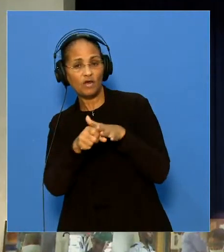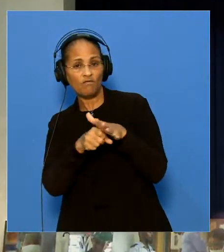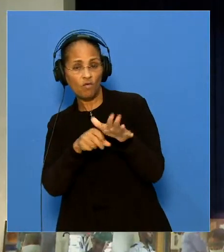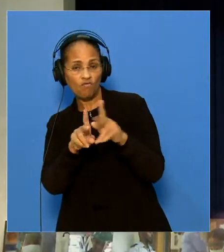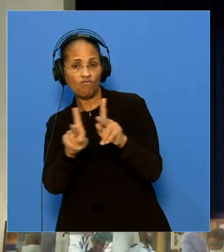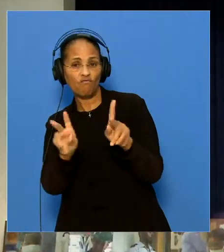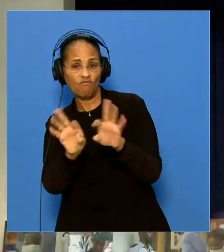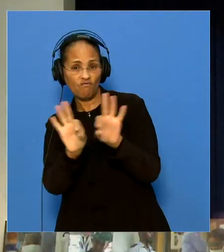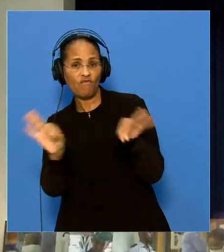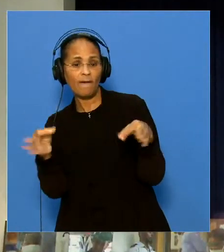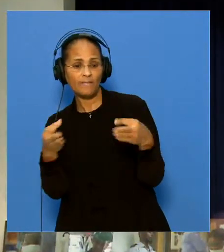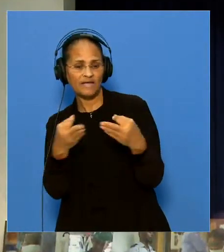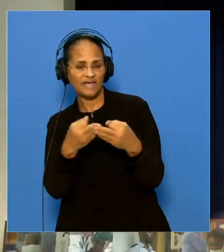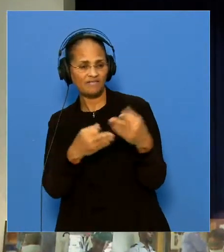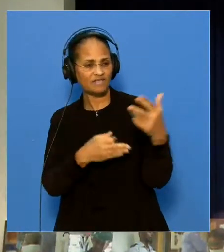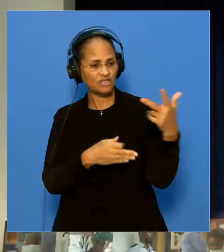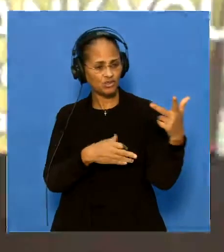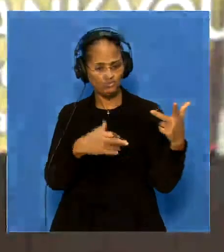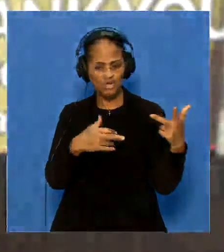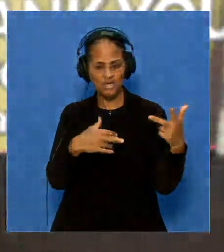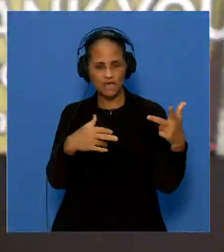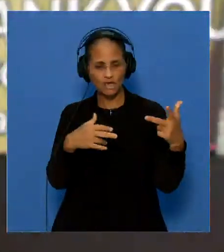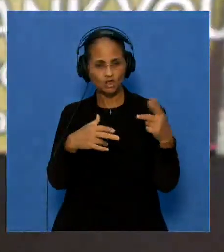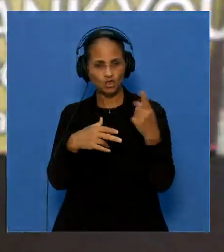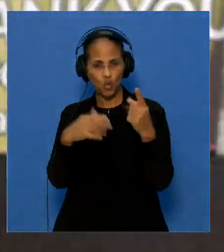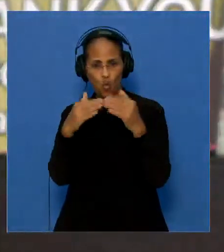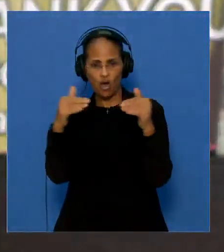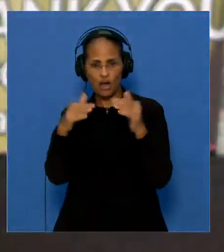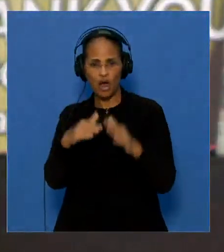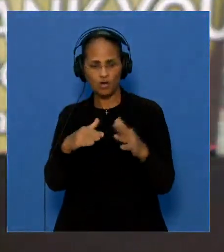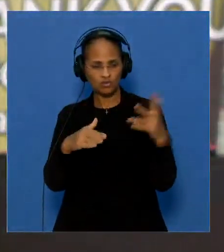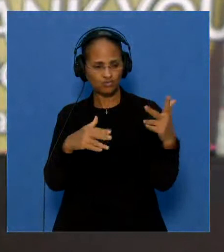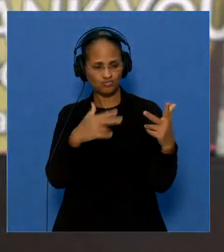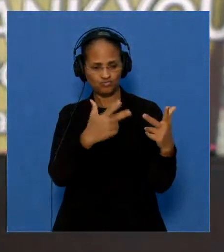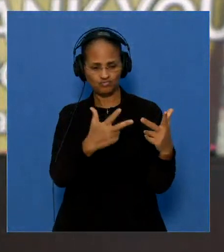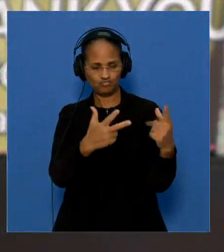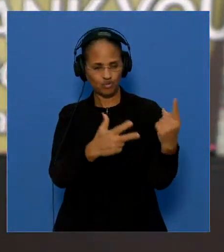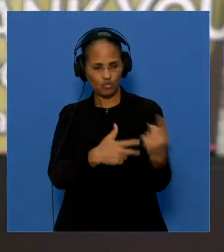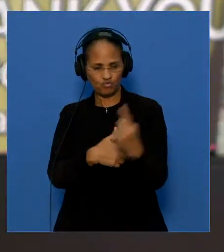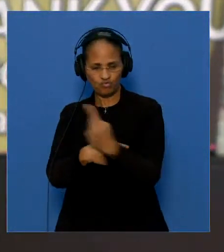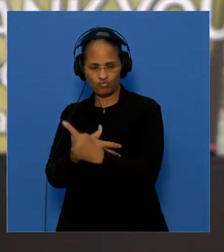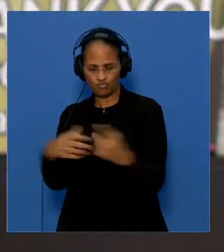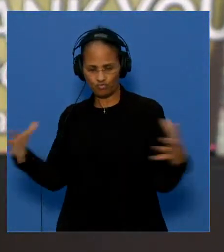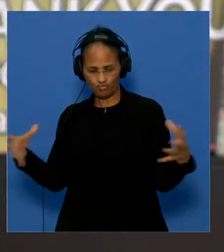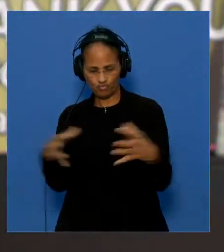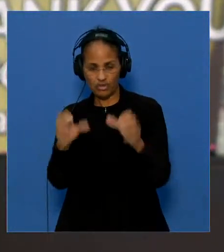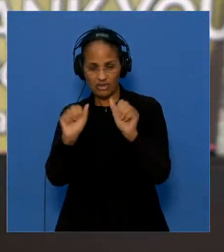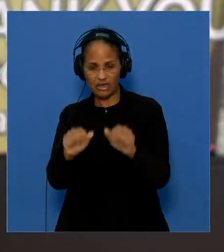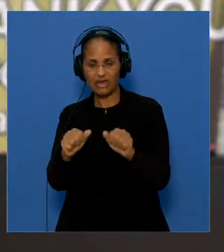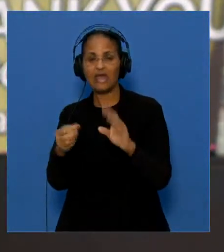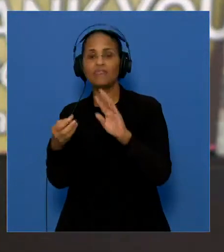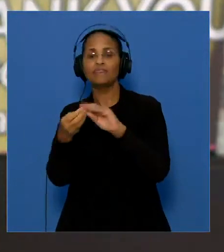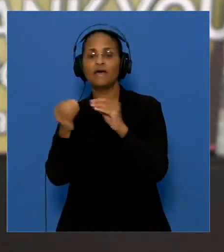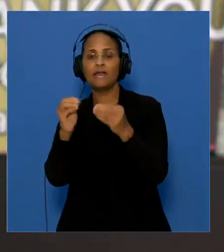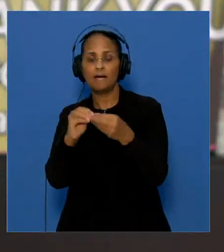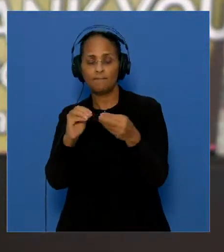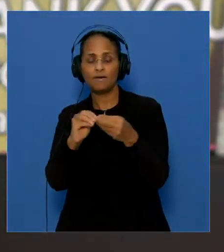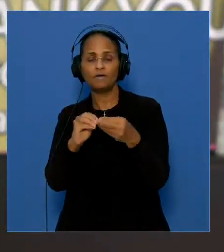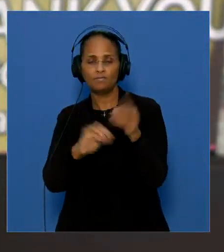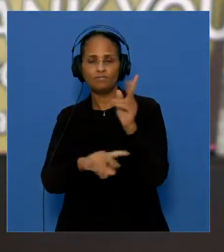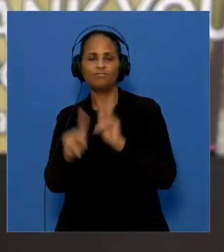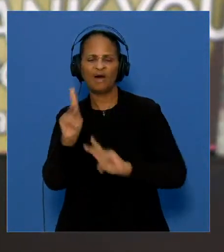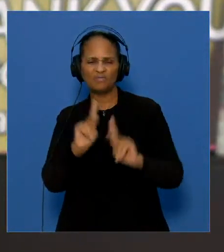stay in it? It's 3 different apartments to one house. And thank you for that question, Trevor. A number of people have raised similar